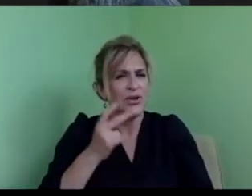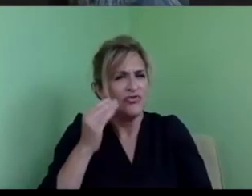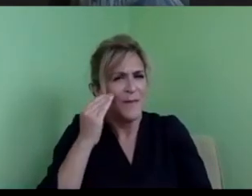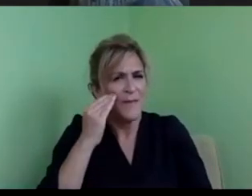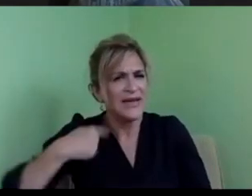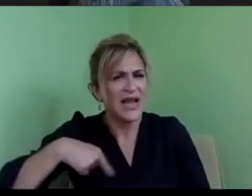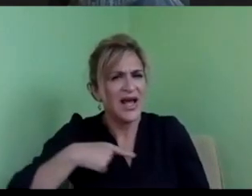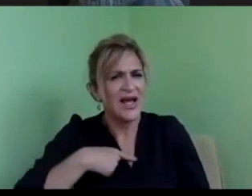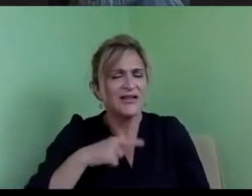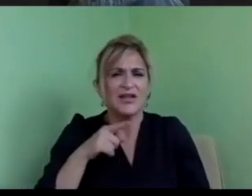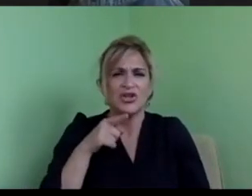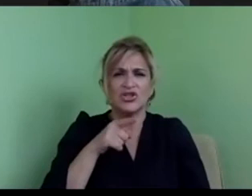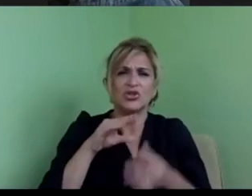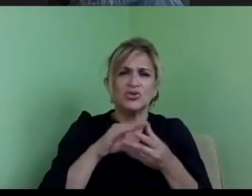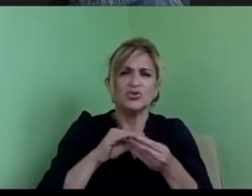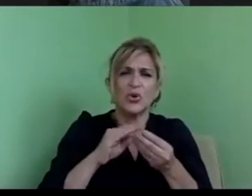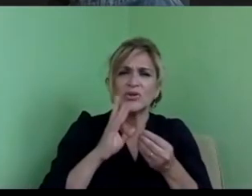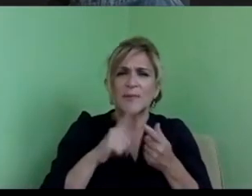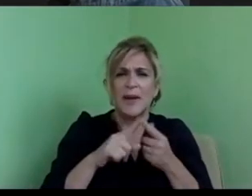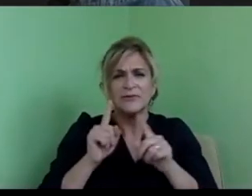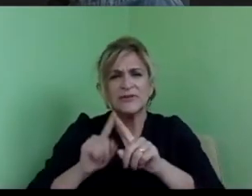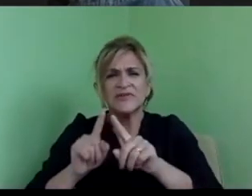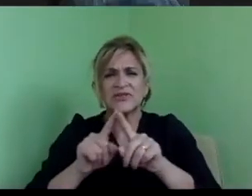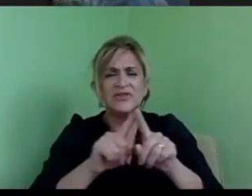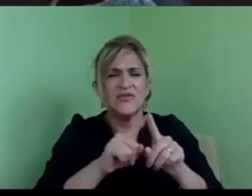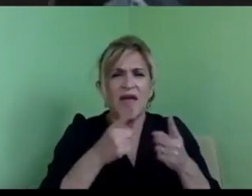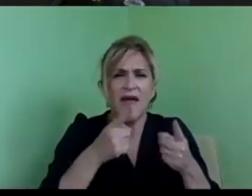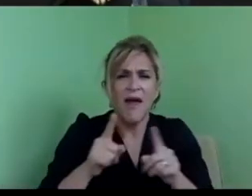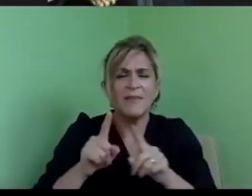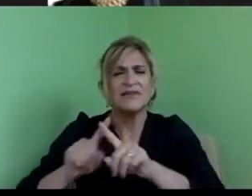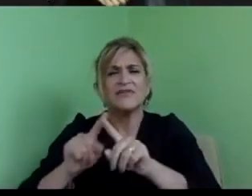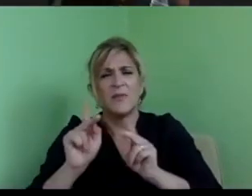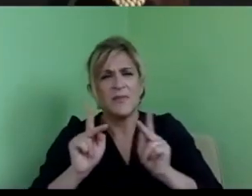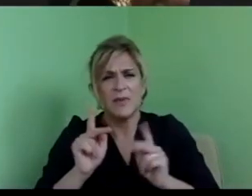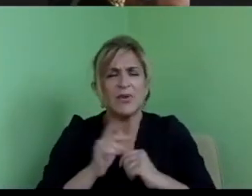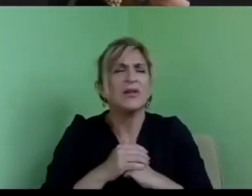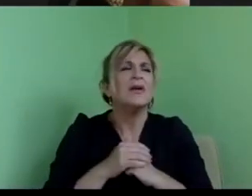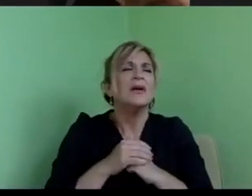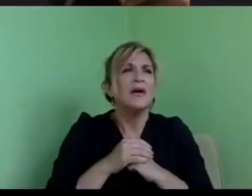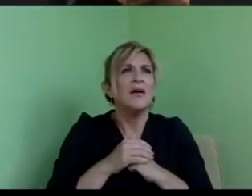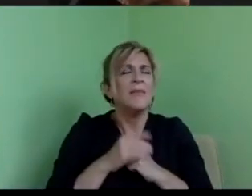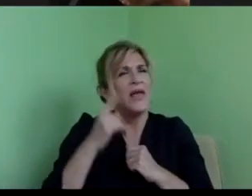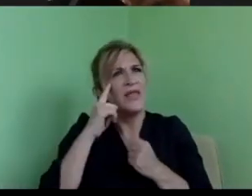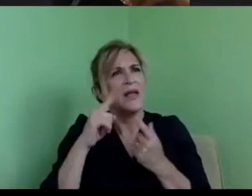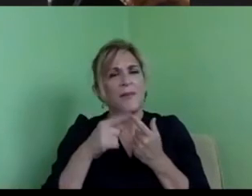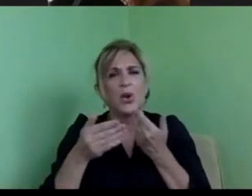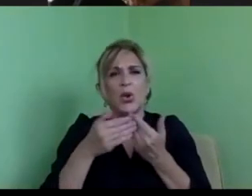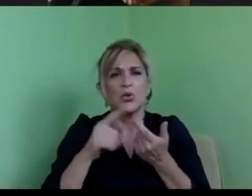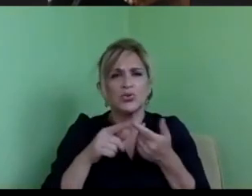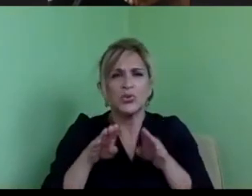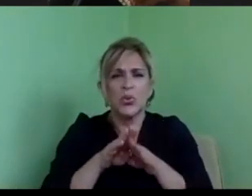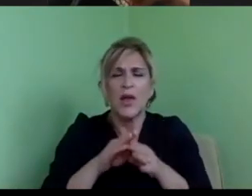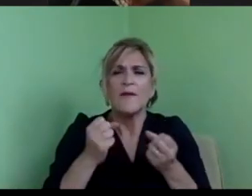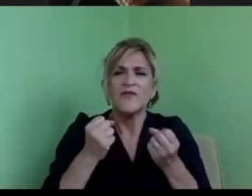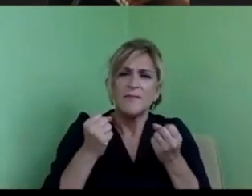beings right so many transmissions and so i find myself as we close thinking about there are many many kinds of practices